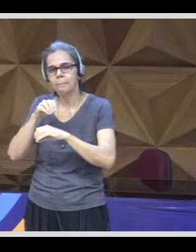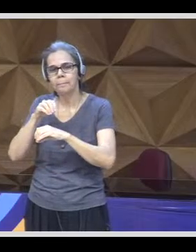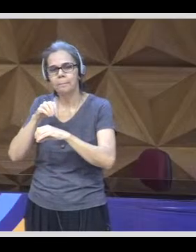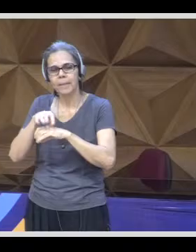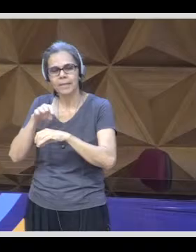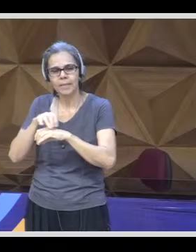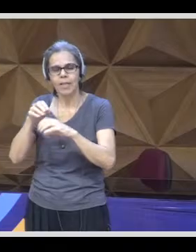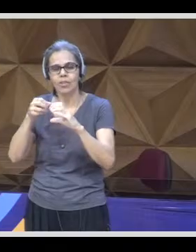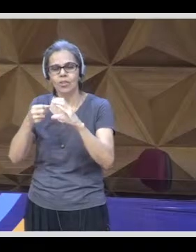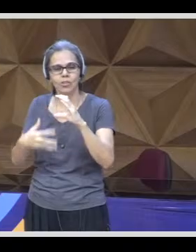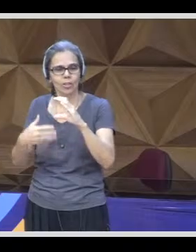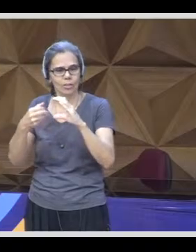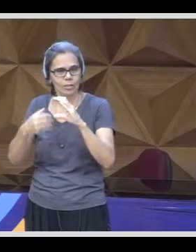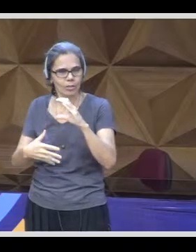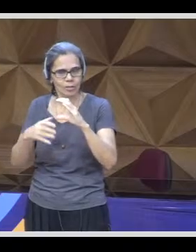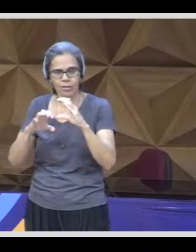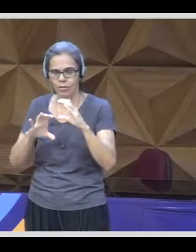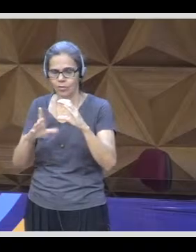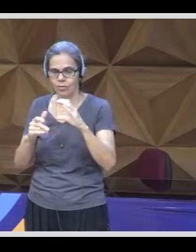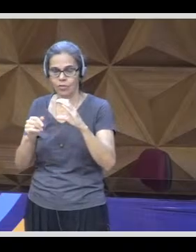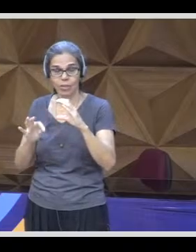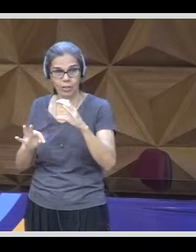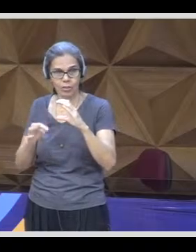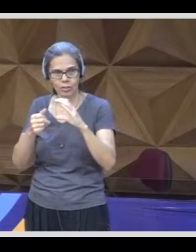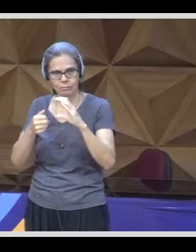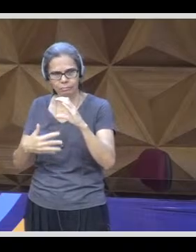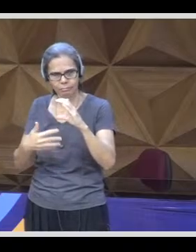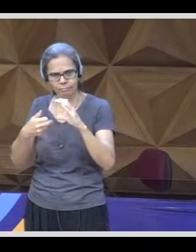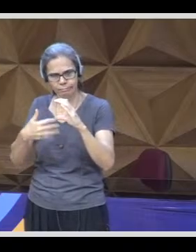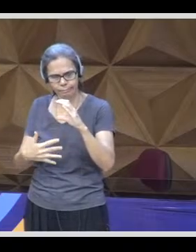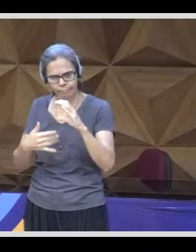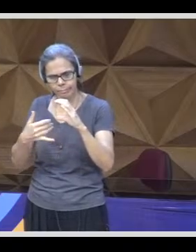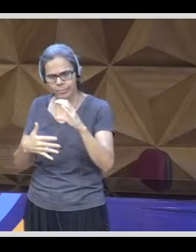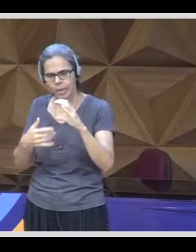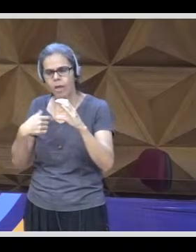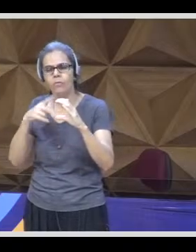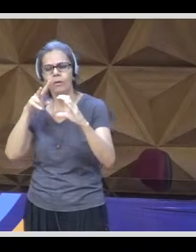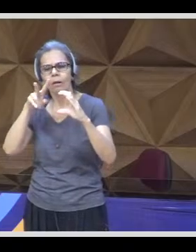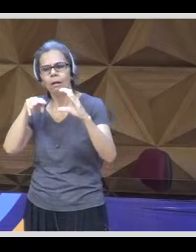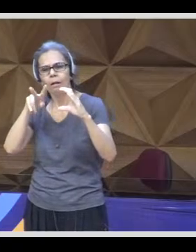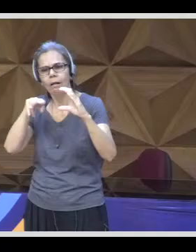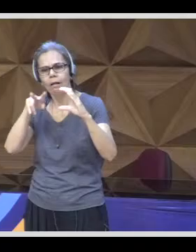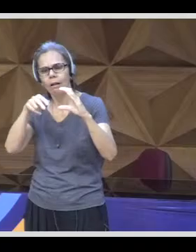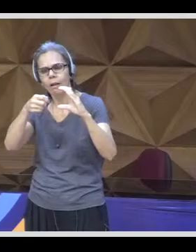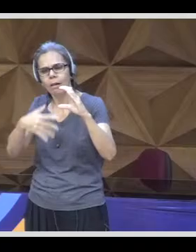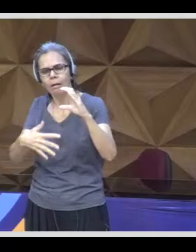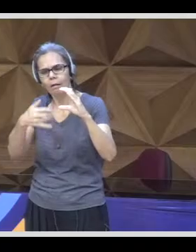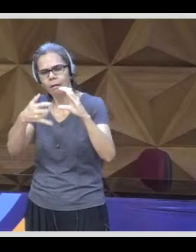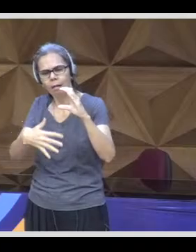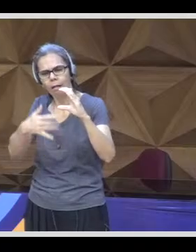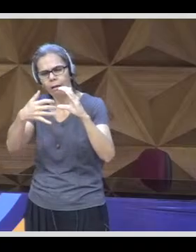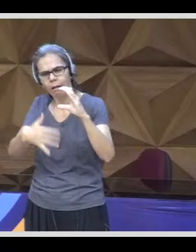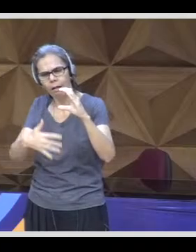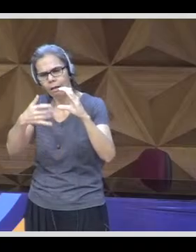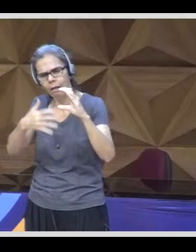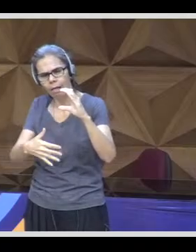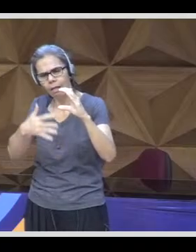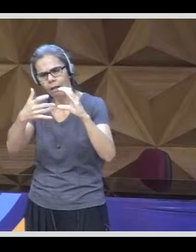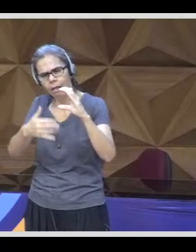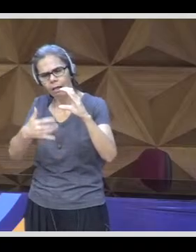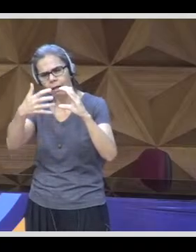would pop up in the chat. And we analyzed these messages. And we run a toxicity model